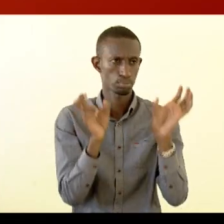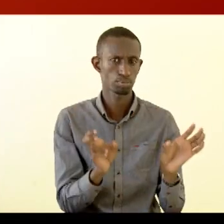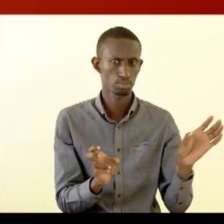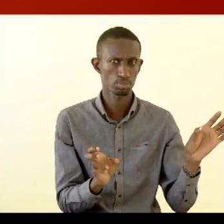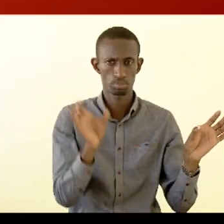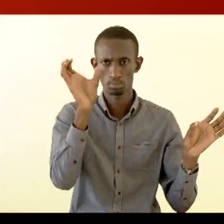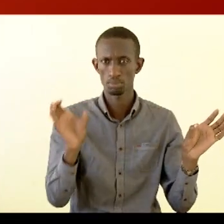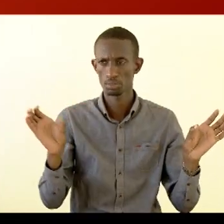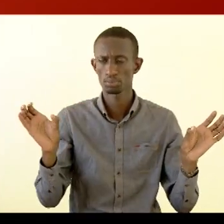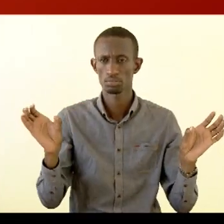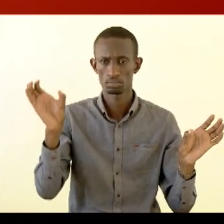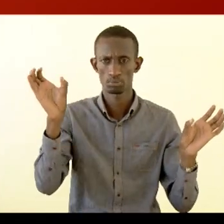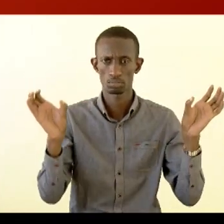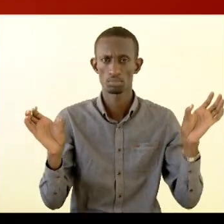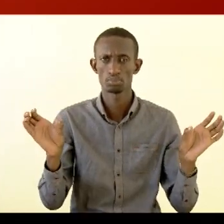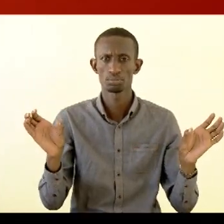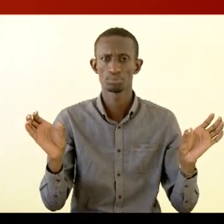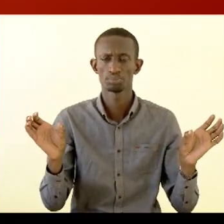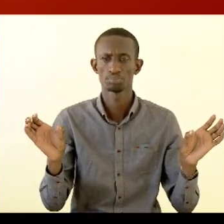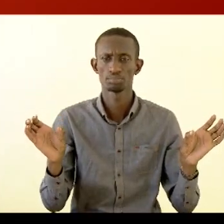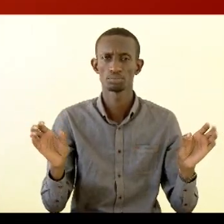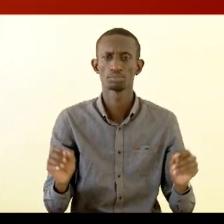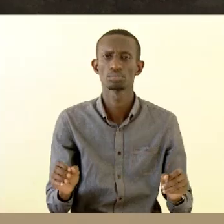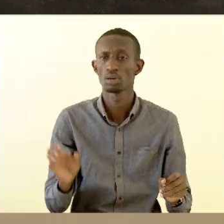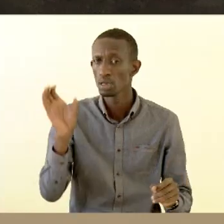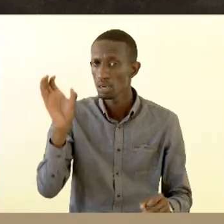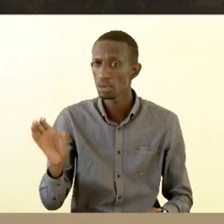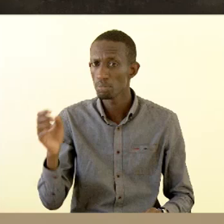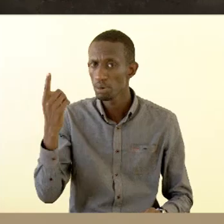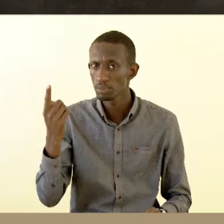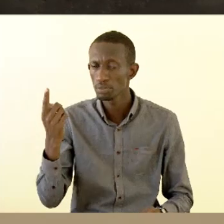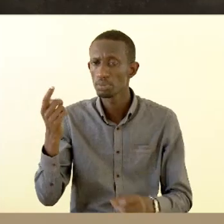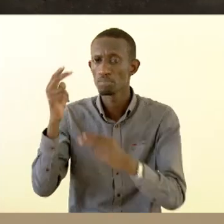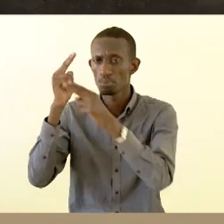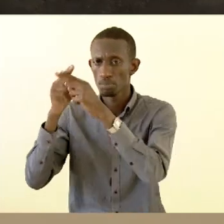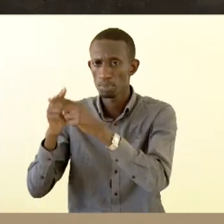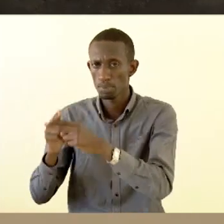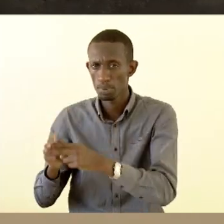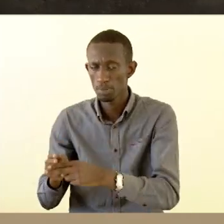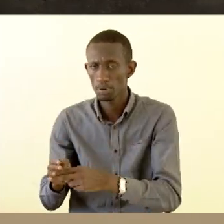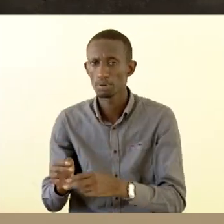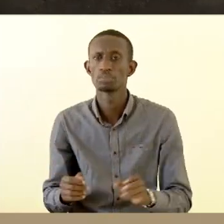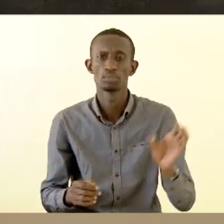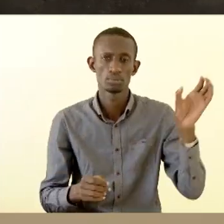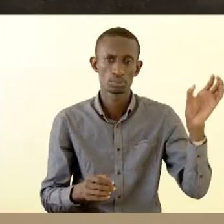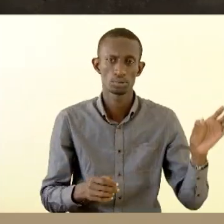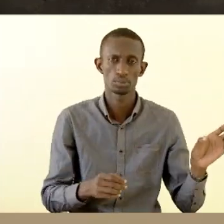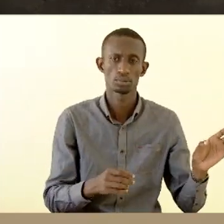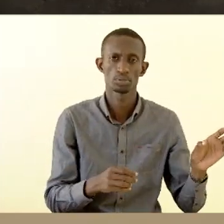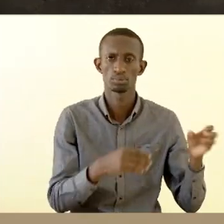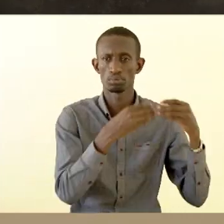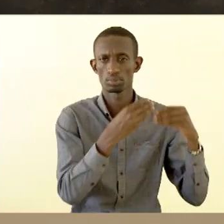the name, and the second part, you will deduce the name from the chemical symbol.